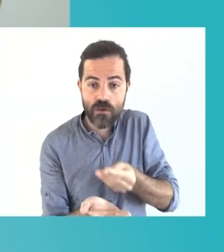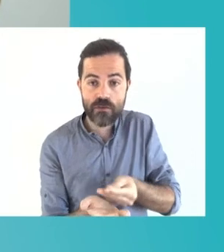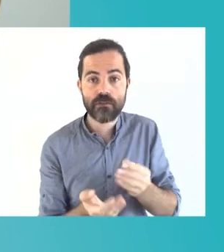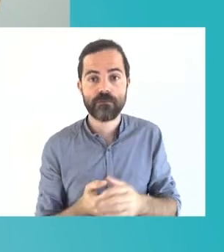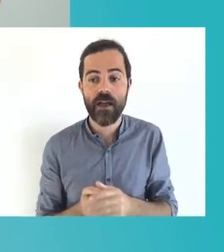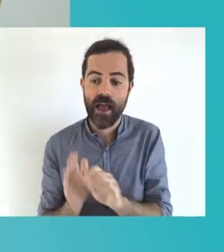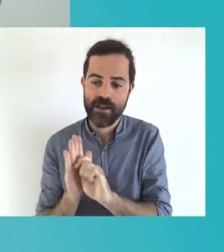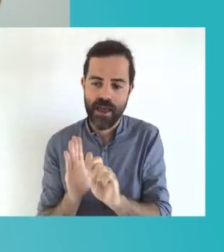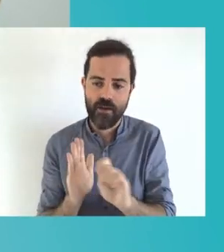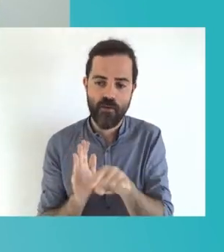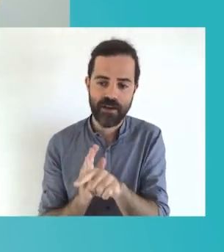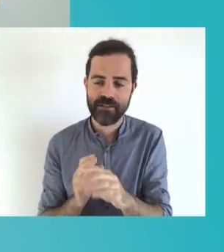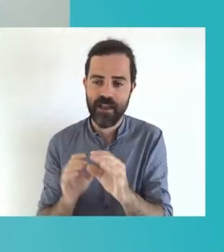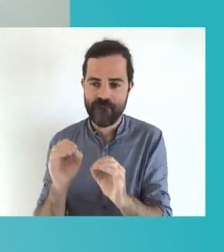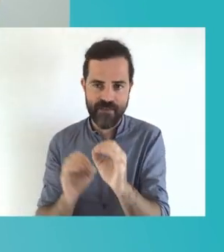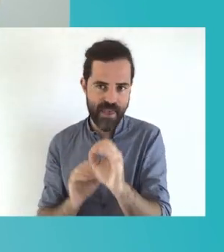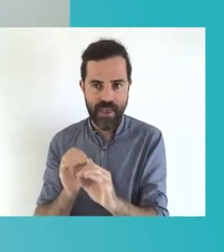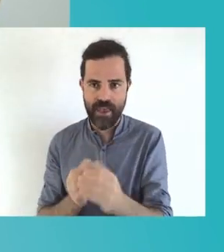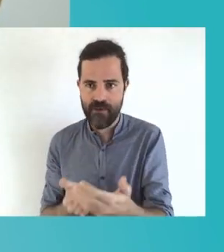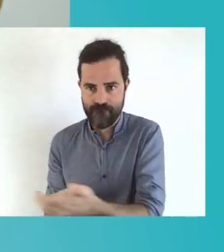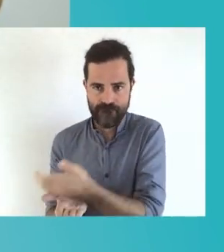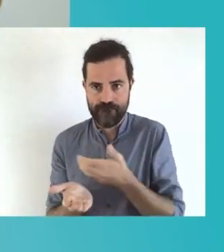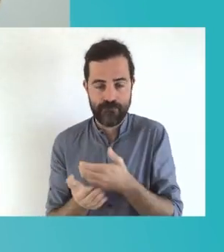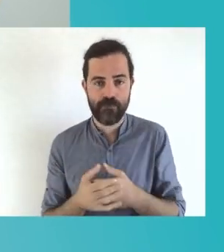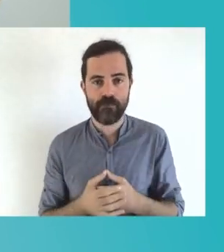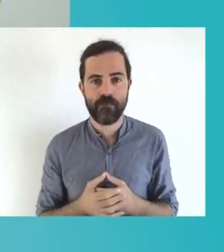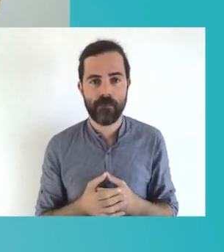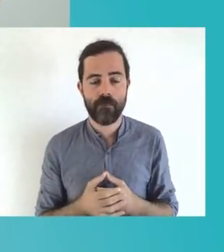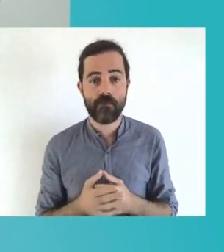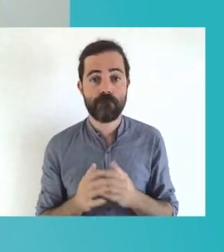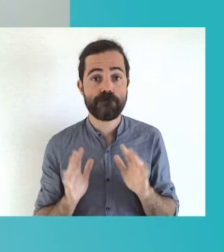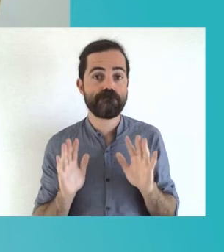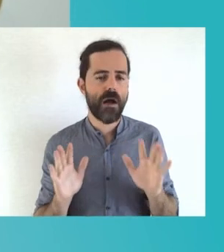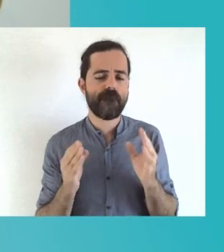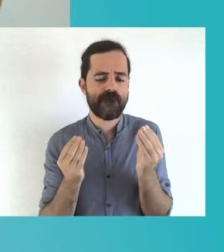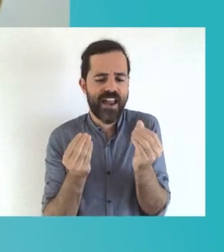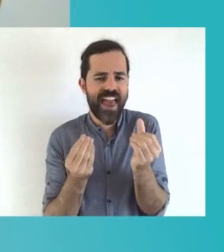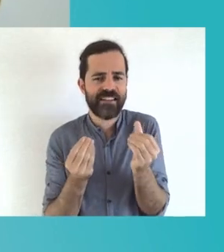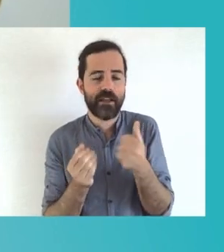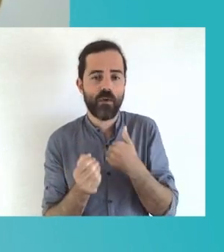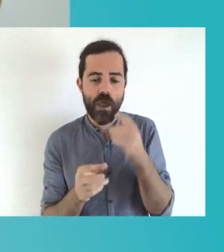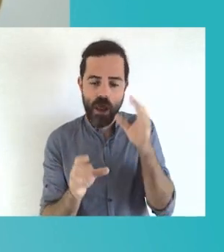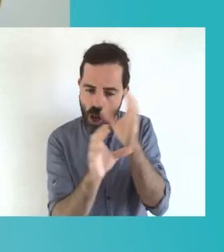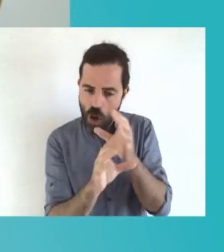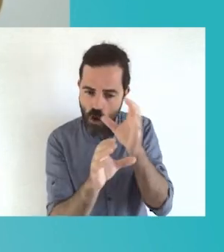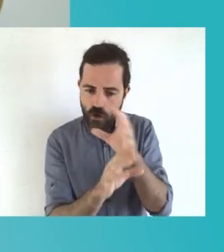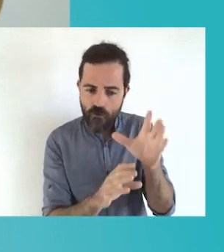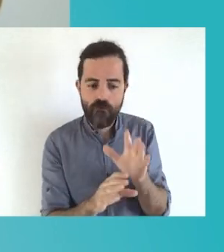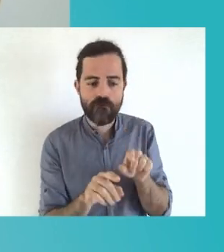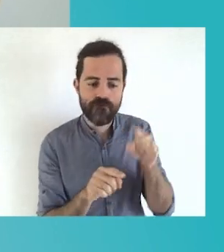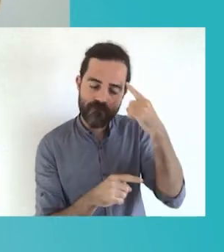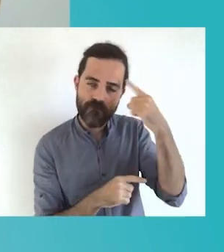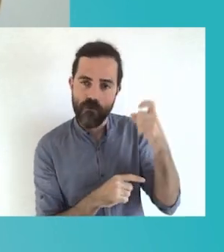fee. But in an emotional way, we do it looking for the social impact in elderly